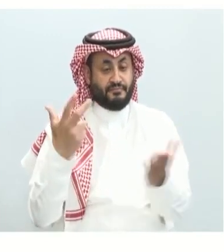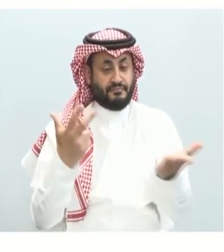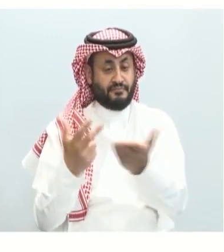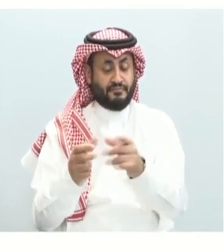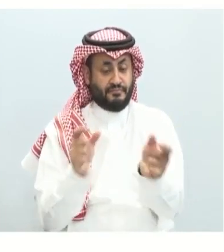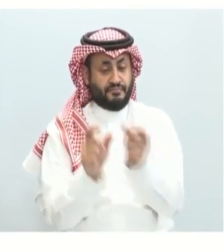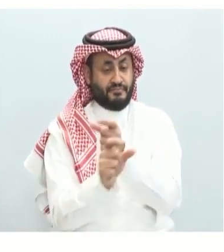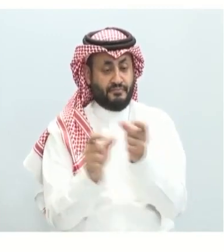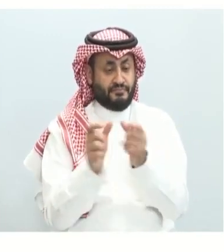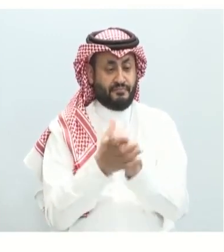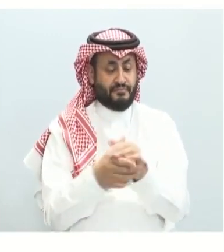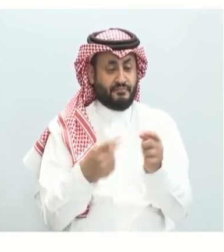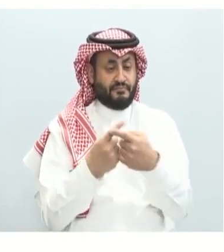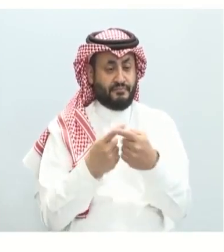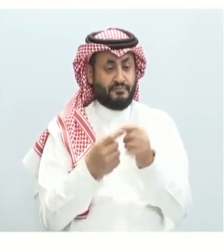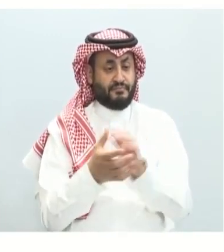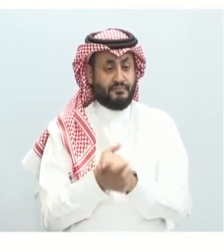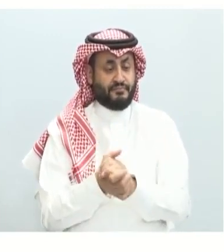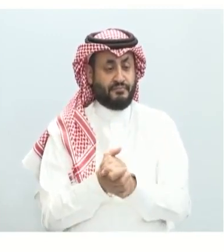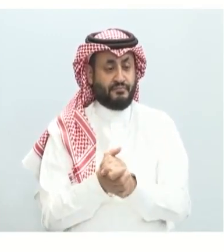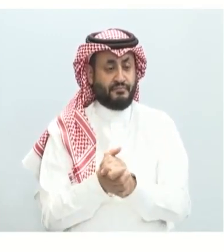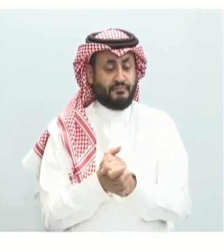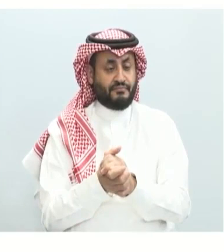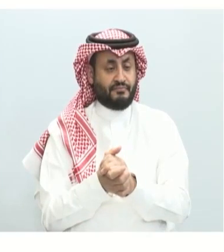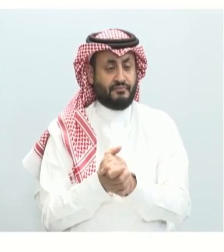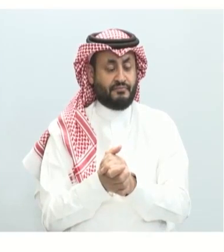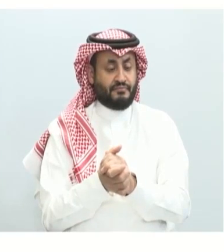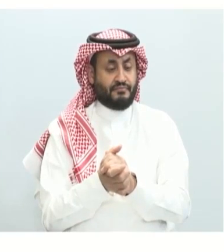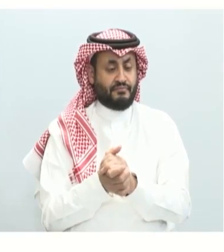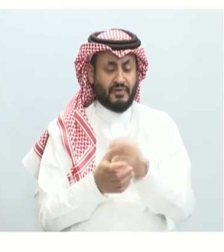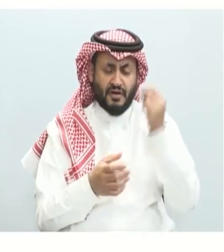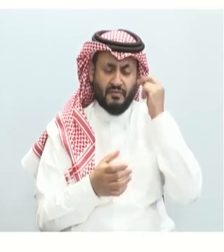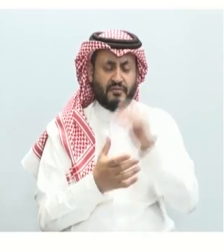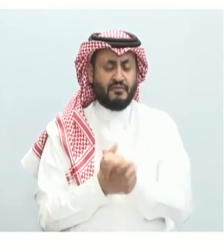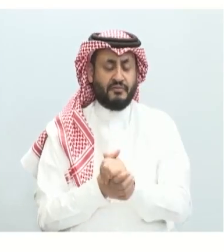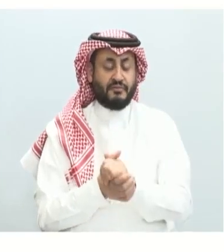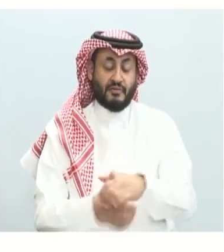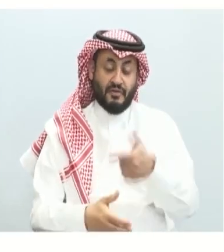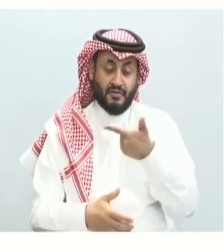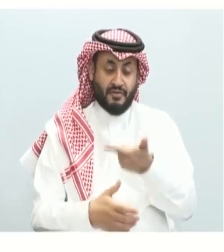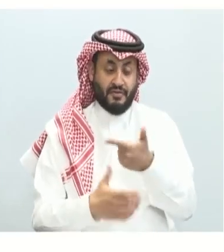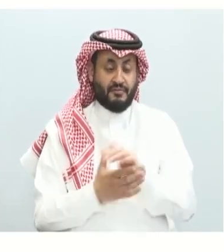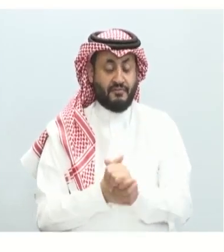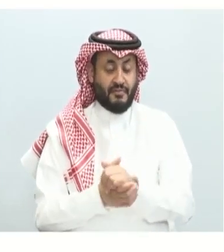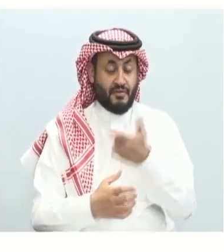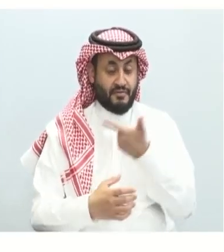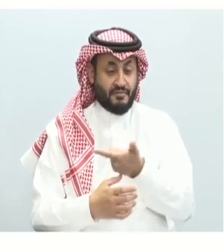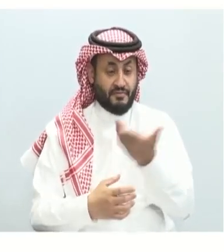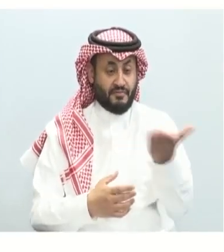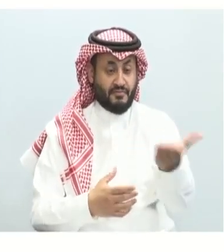the same. The first one is one of the days of the week. Can you remember what that day is? It